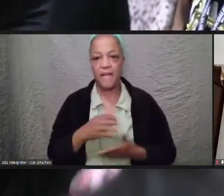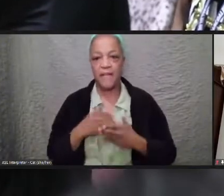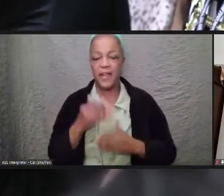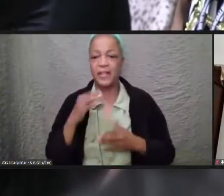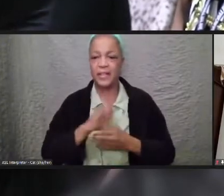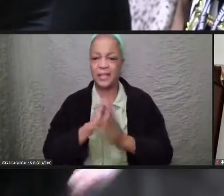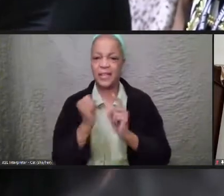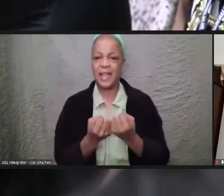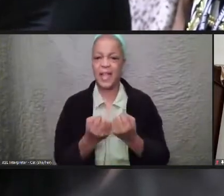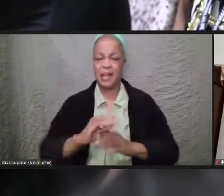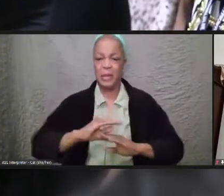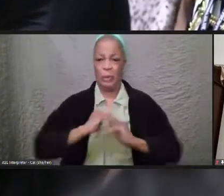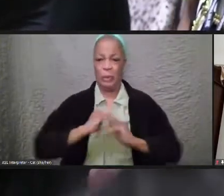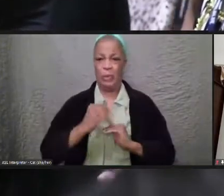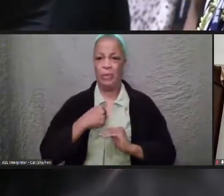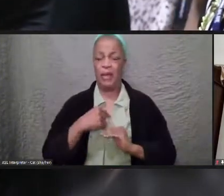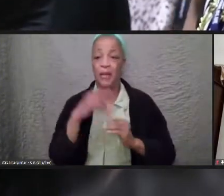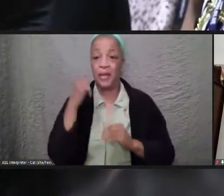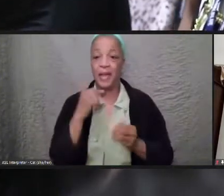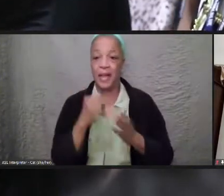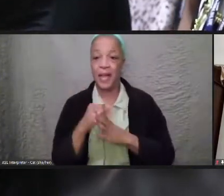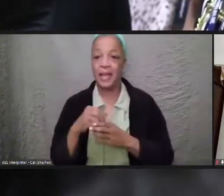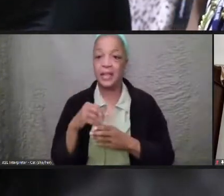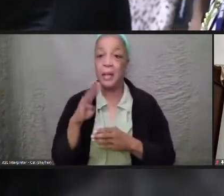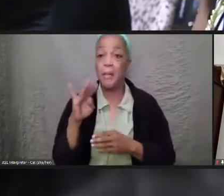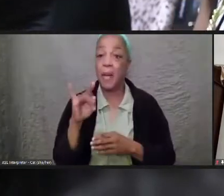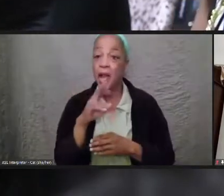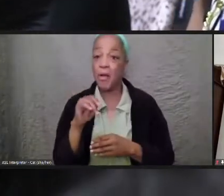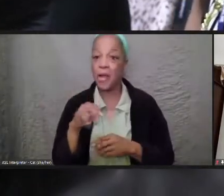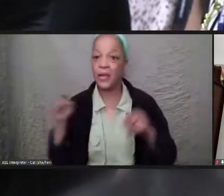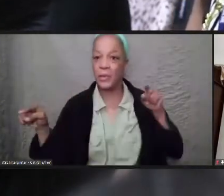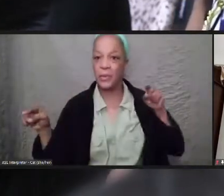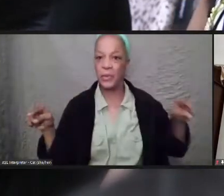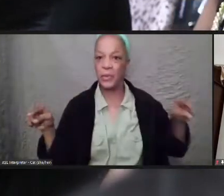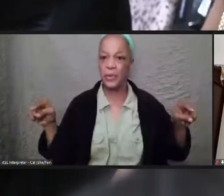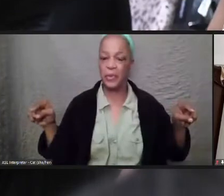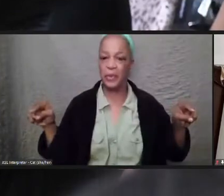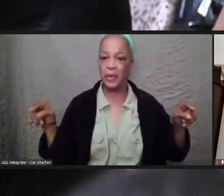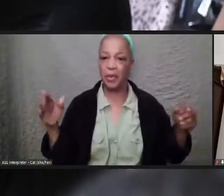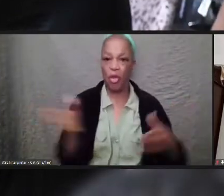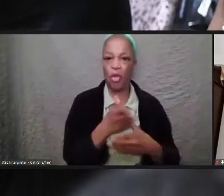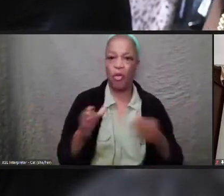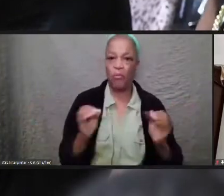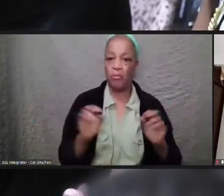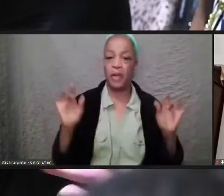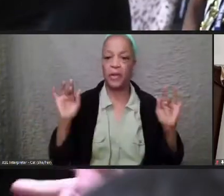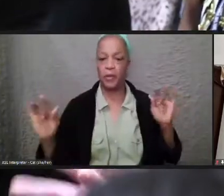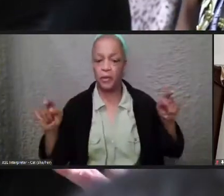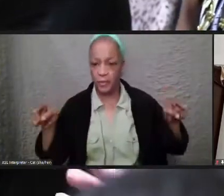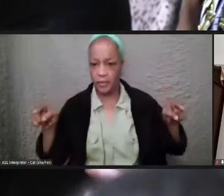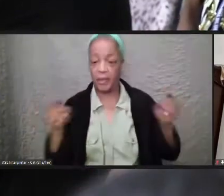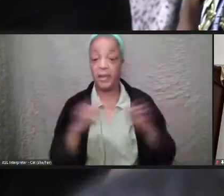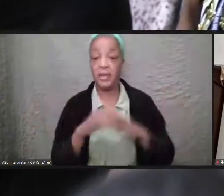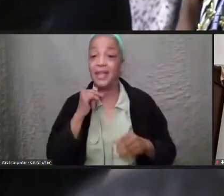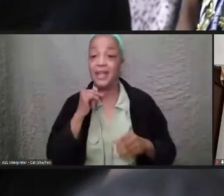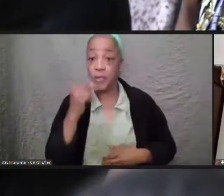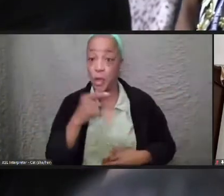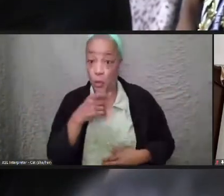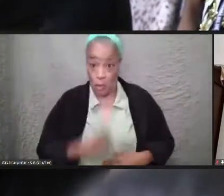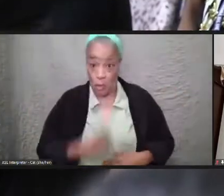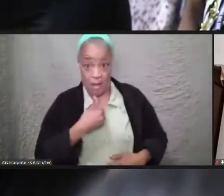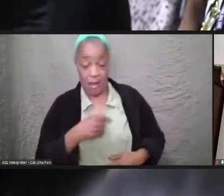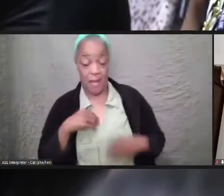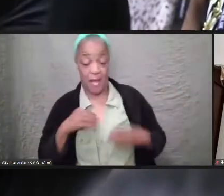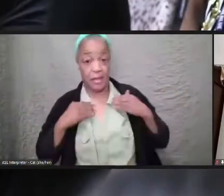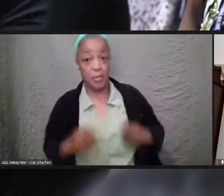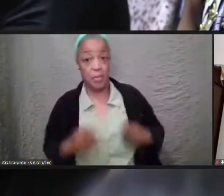is lived within a binary and structured in such a way that tells you that who you are as a human being is